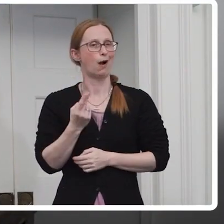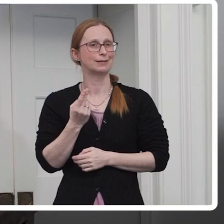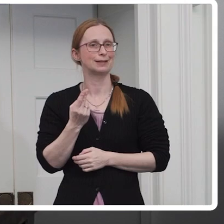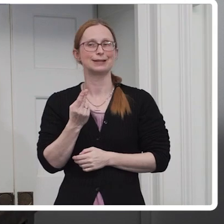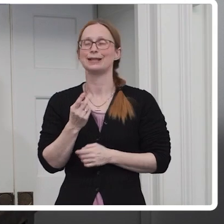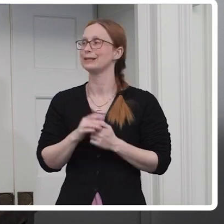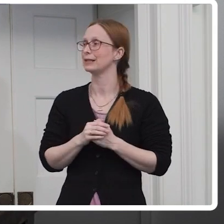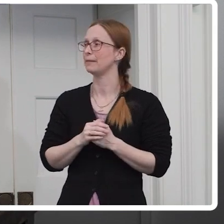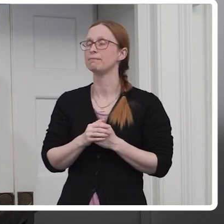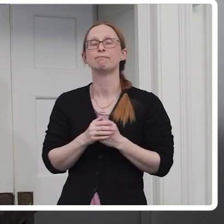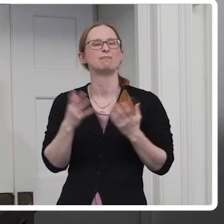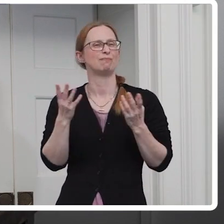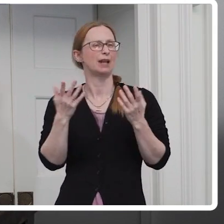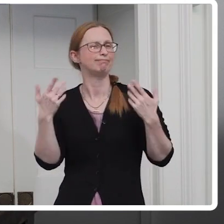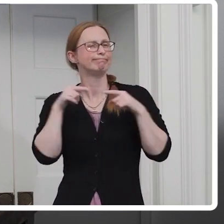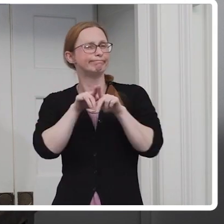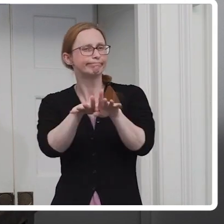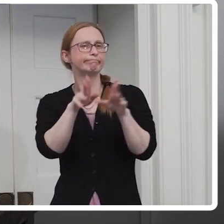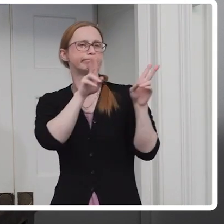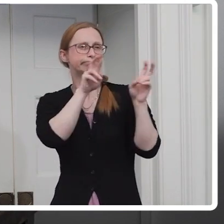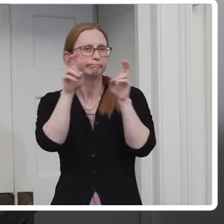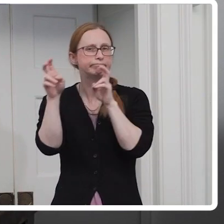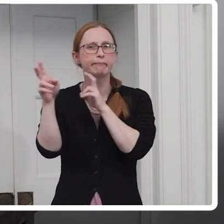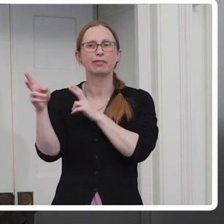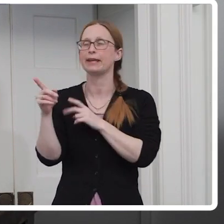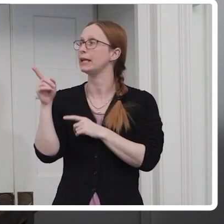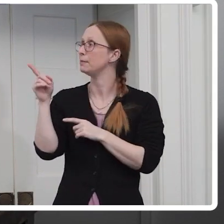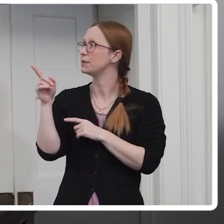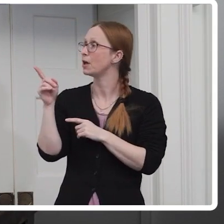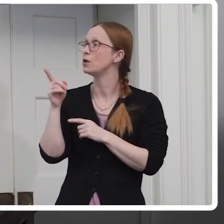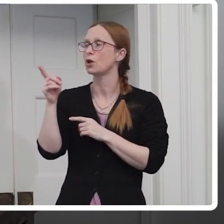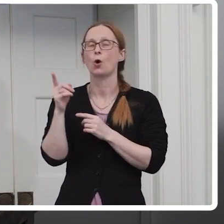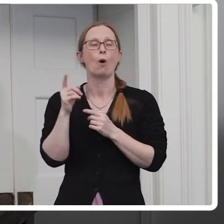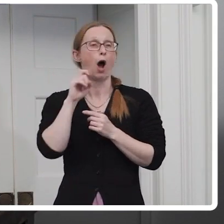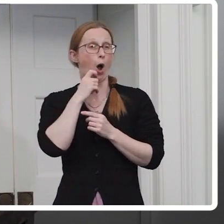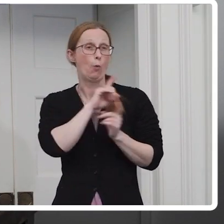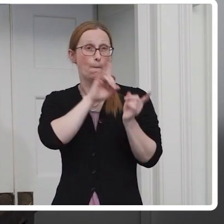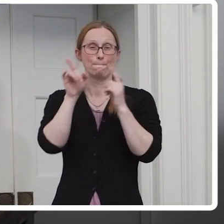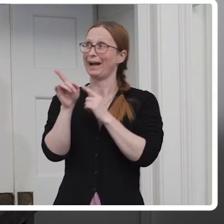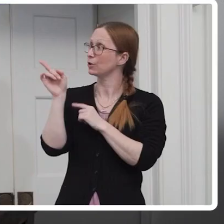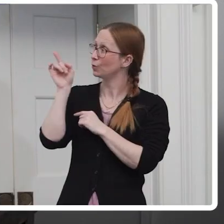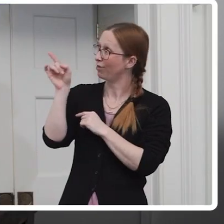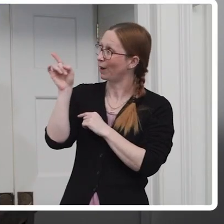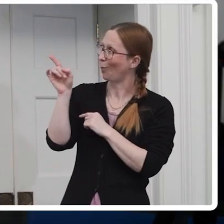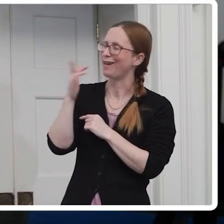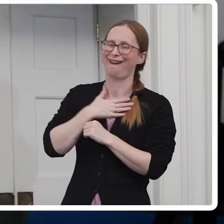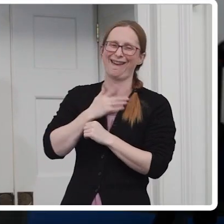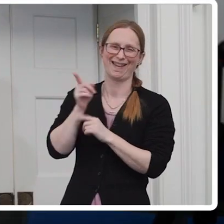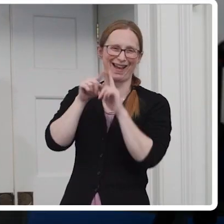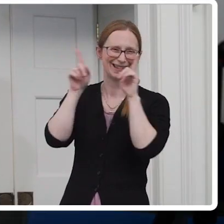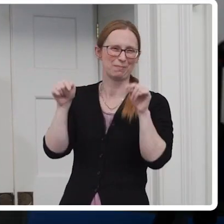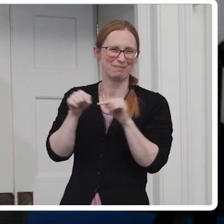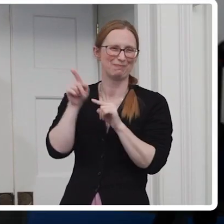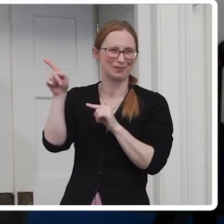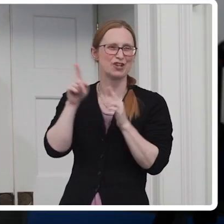artists, in dialogue with the themes that Alan was working with. And maybe I'll just say a little bit more about Alan. I'll go back to that picture because it's a really